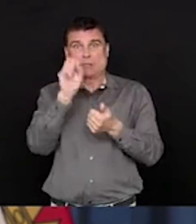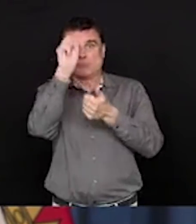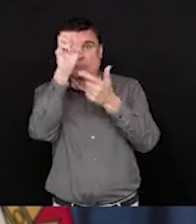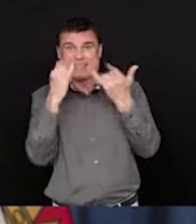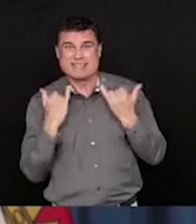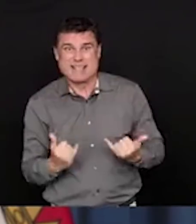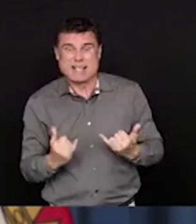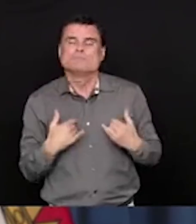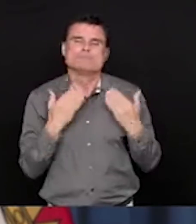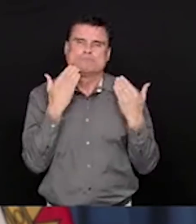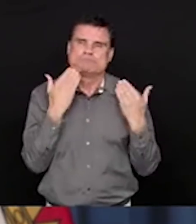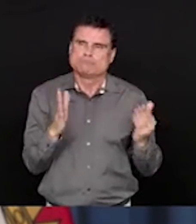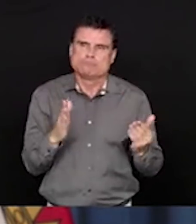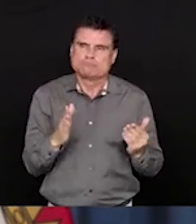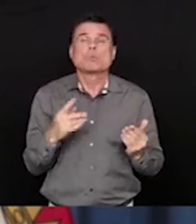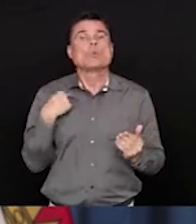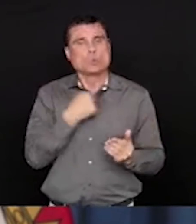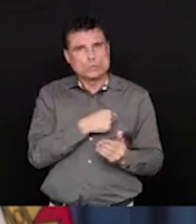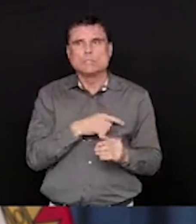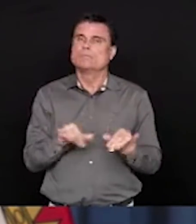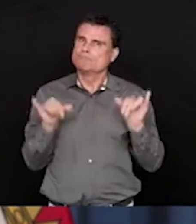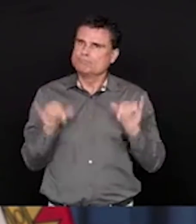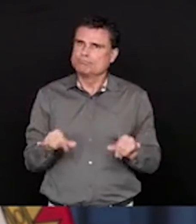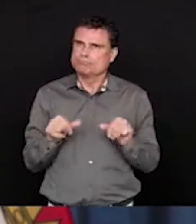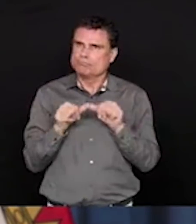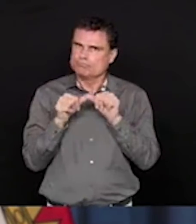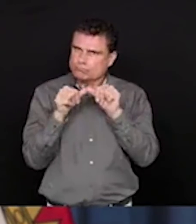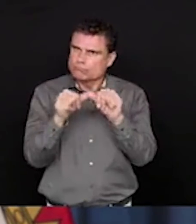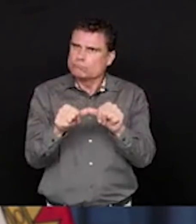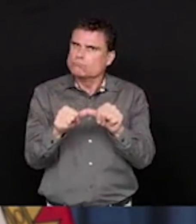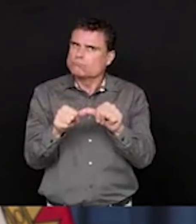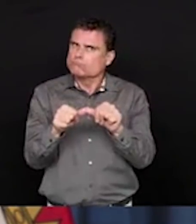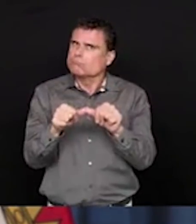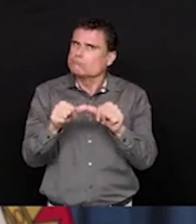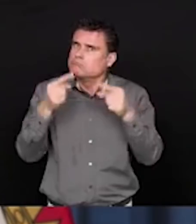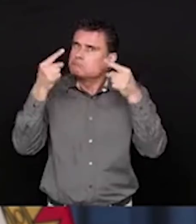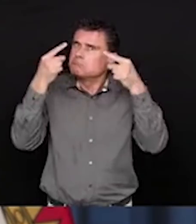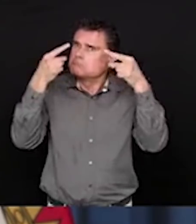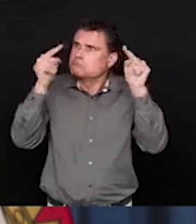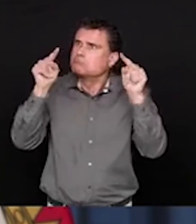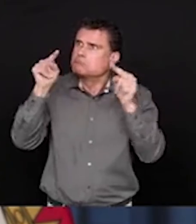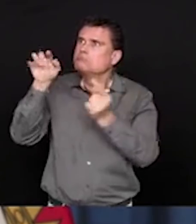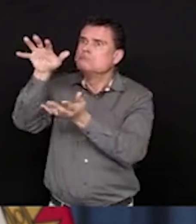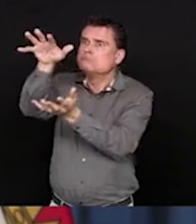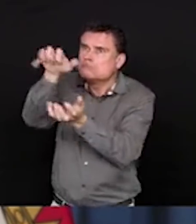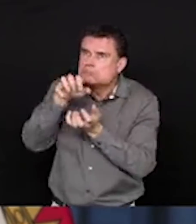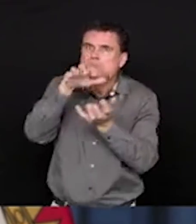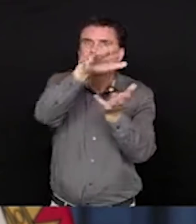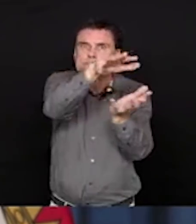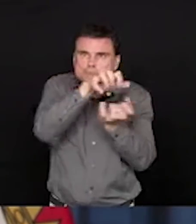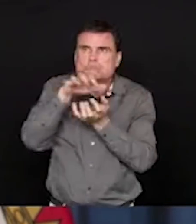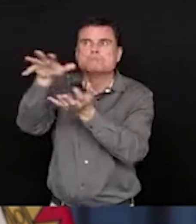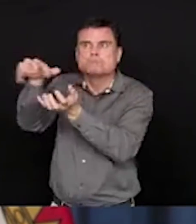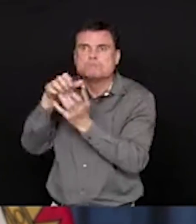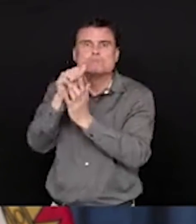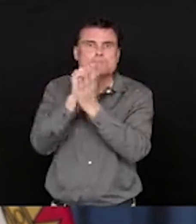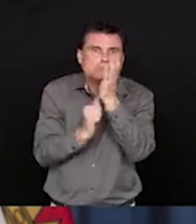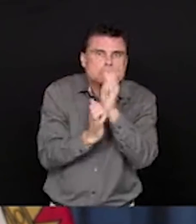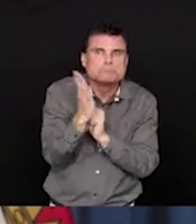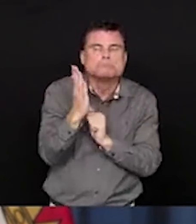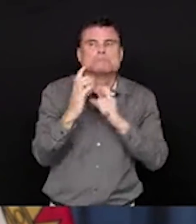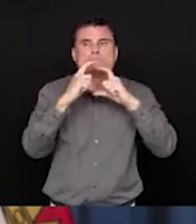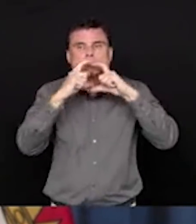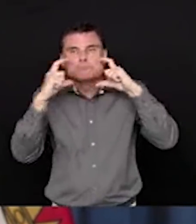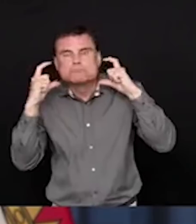can see from the report today, on ventilators, and some success this past weekend with respect to